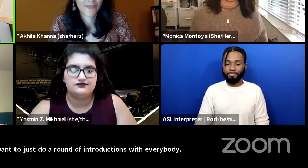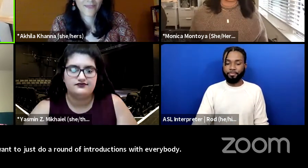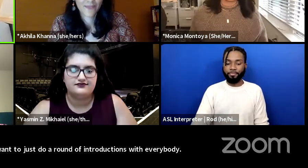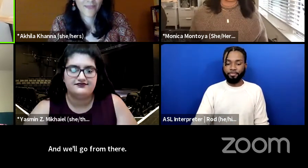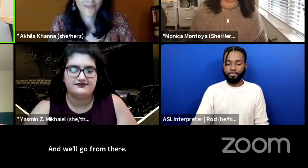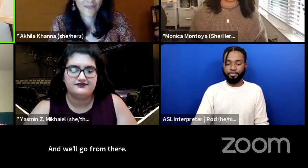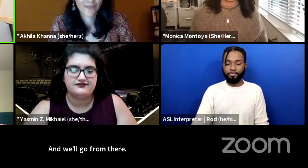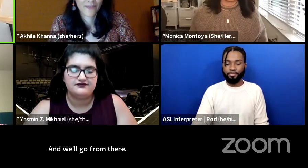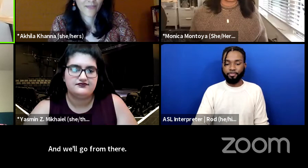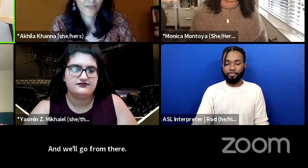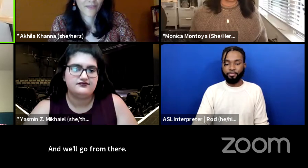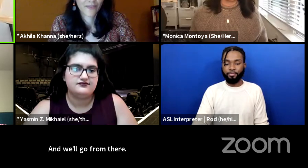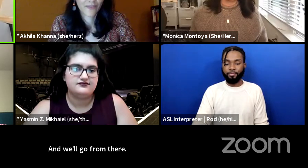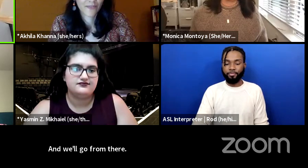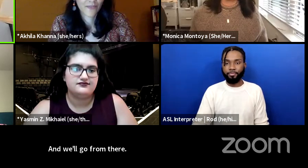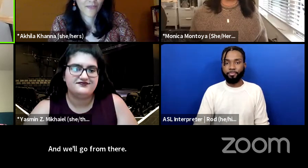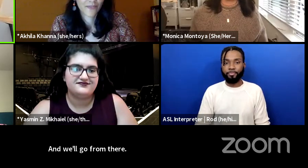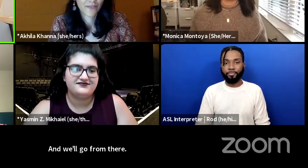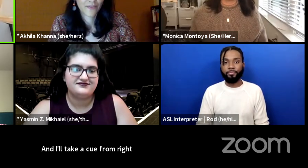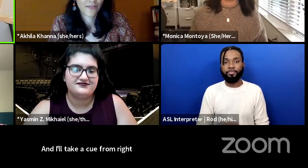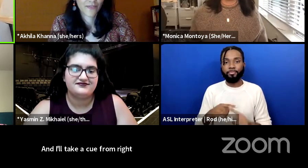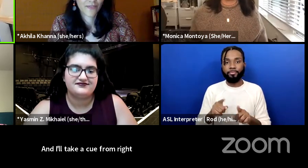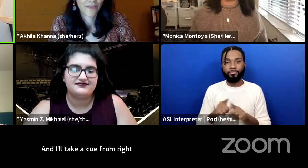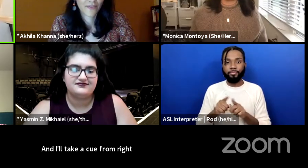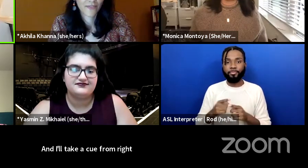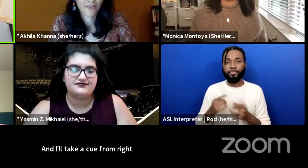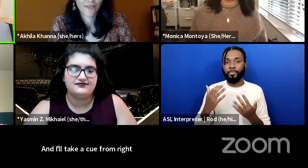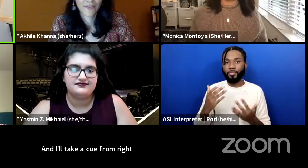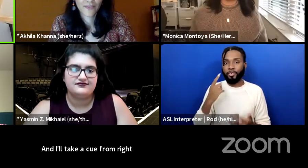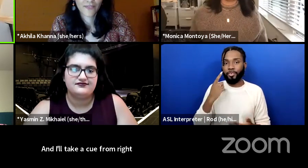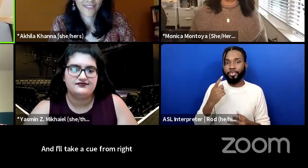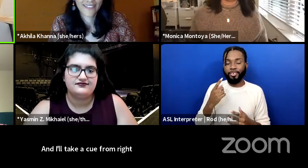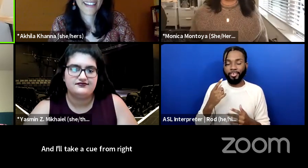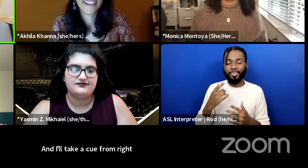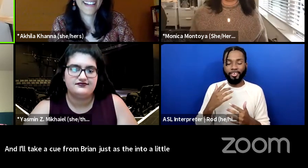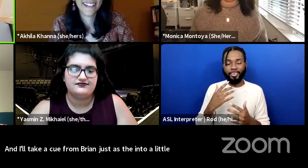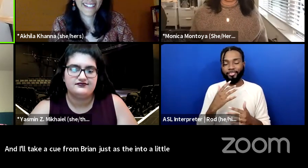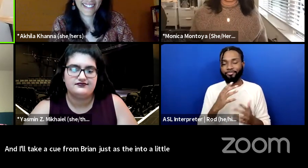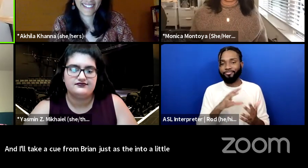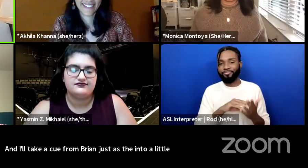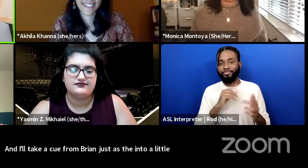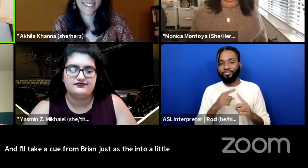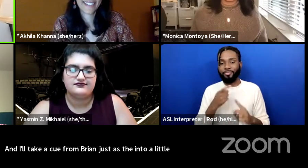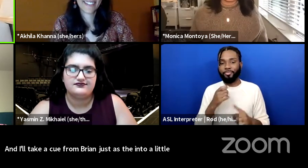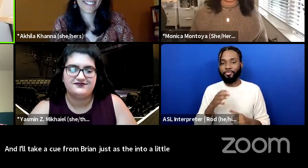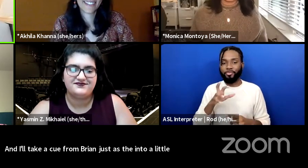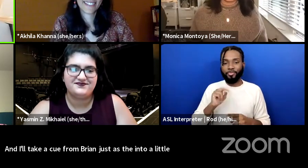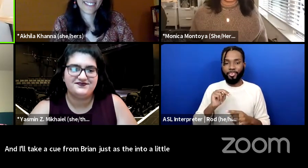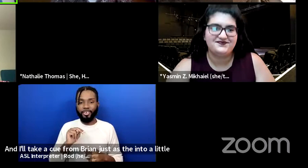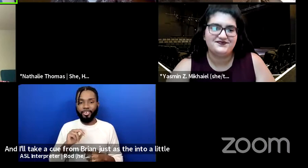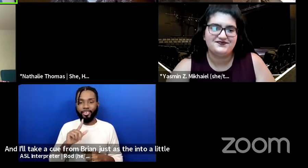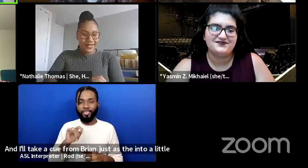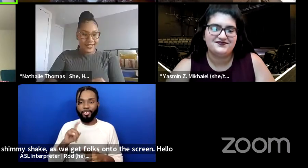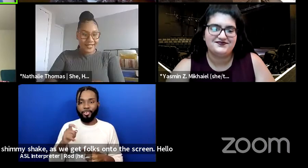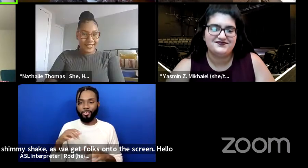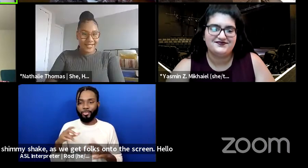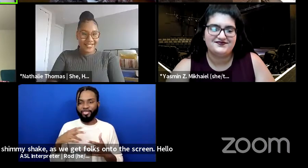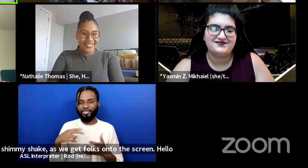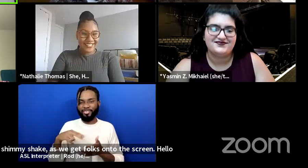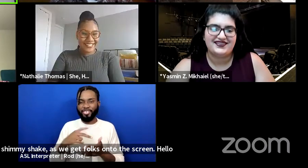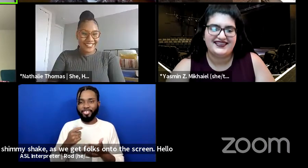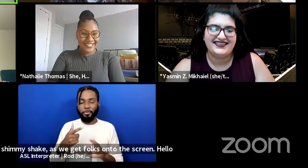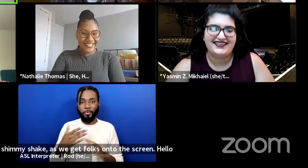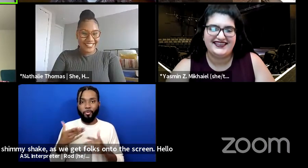And I'll take a cue from Brian Joseph Lee and do a little shimmy shake as we get folks onto the screen. Hello,